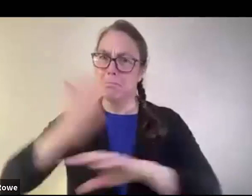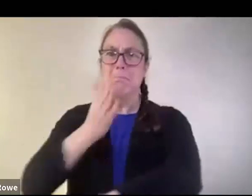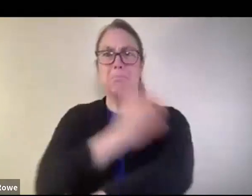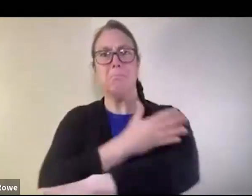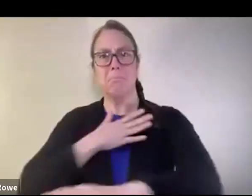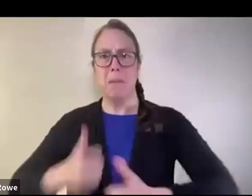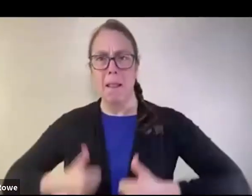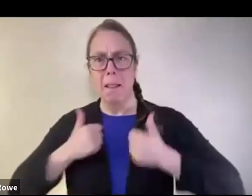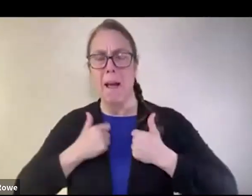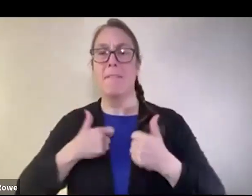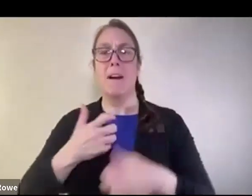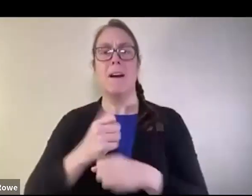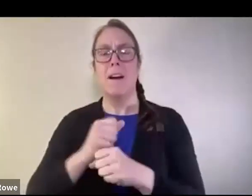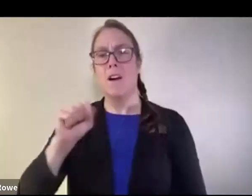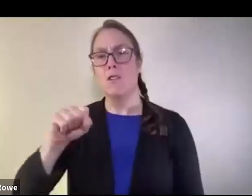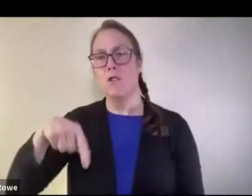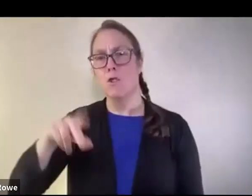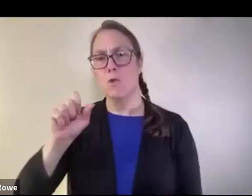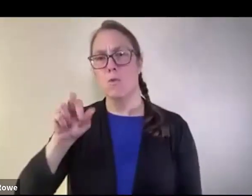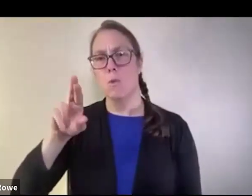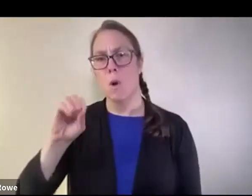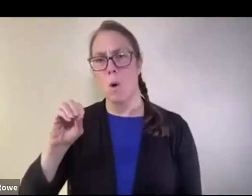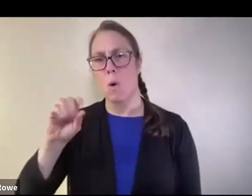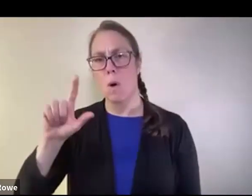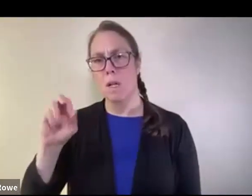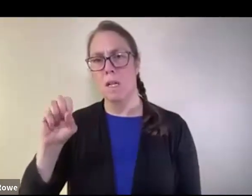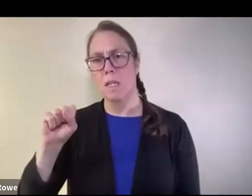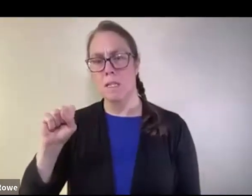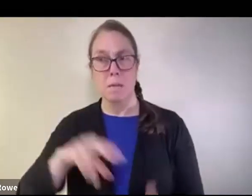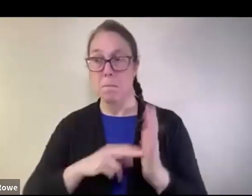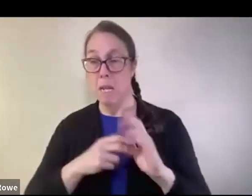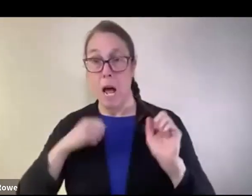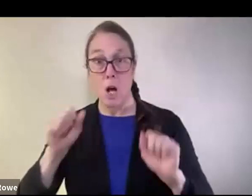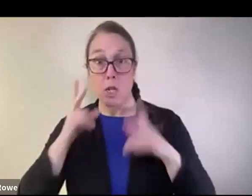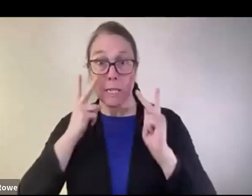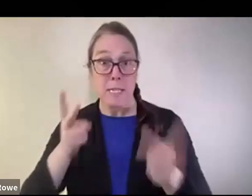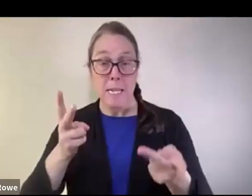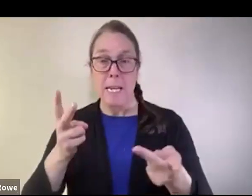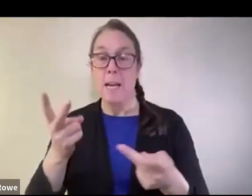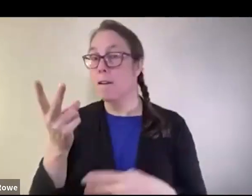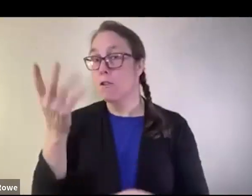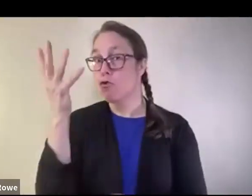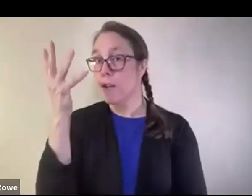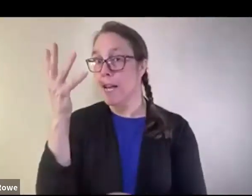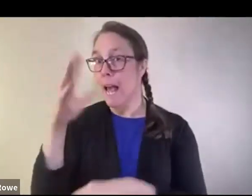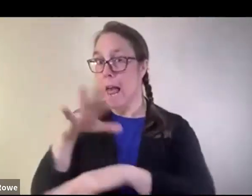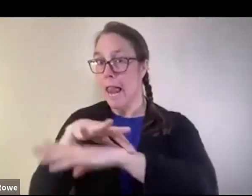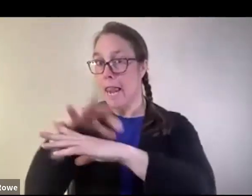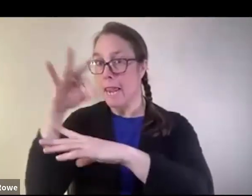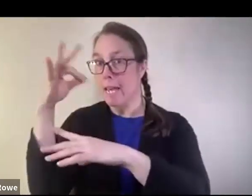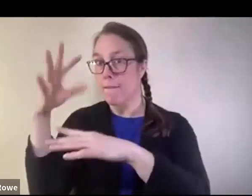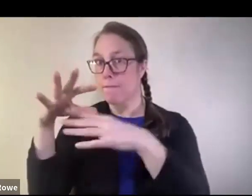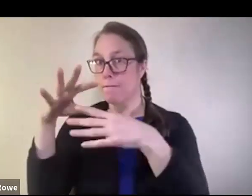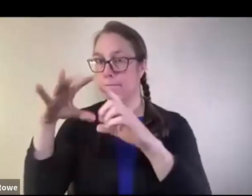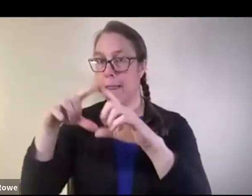getting scleral lenses. It was the first time I was able to see like leaves on the trees,